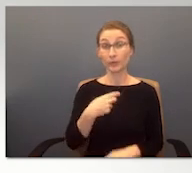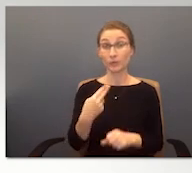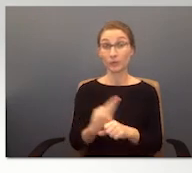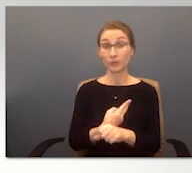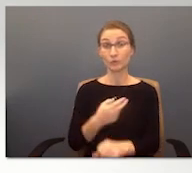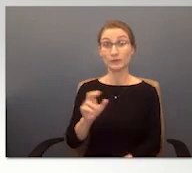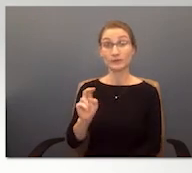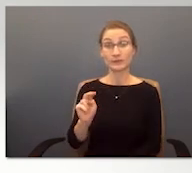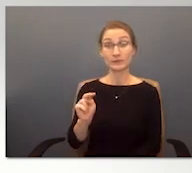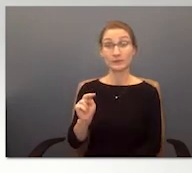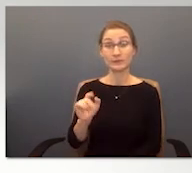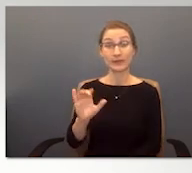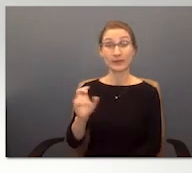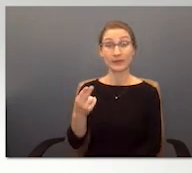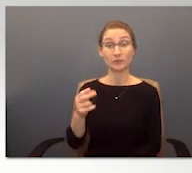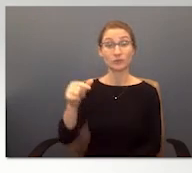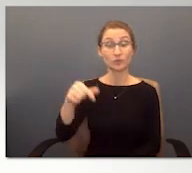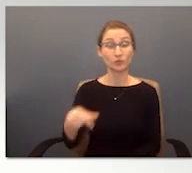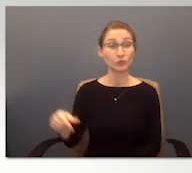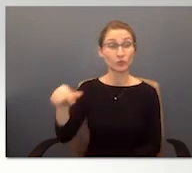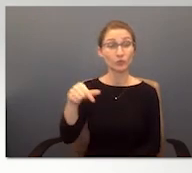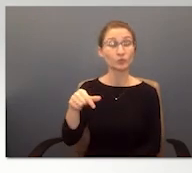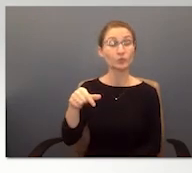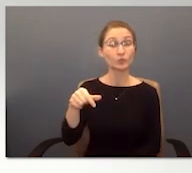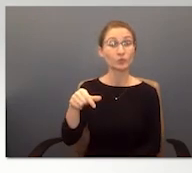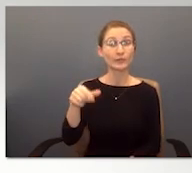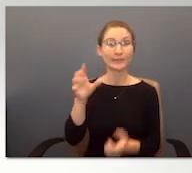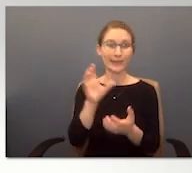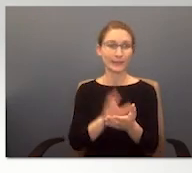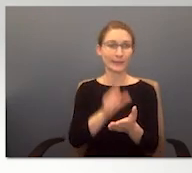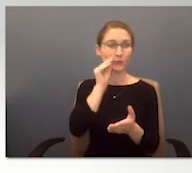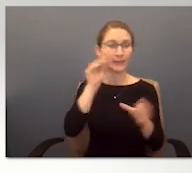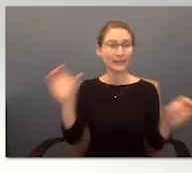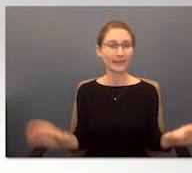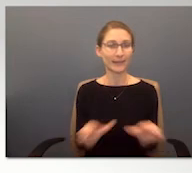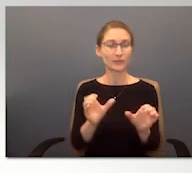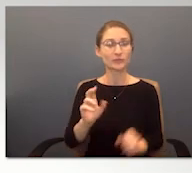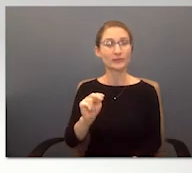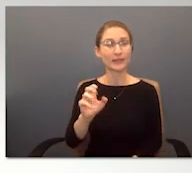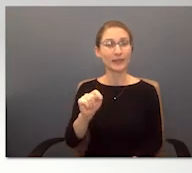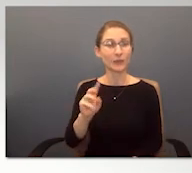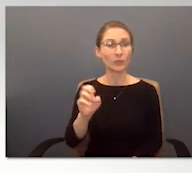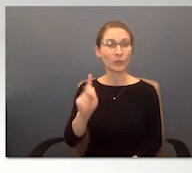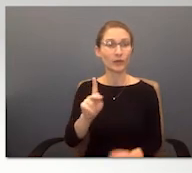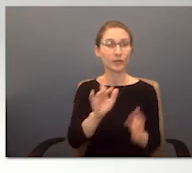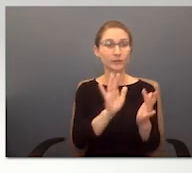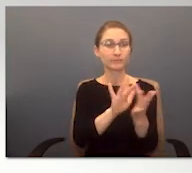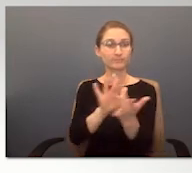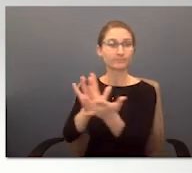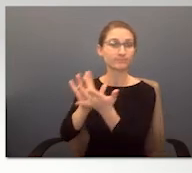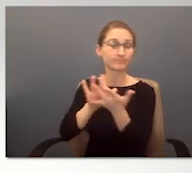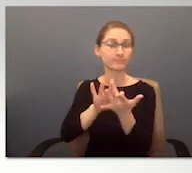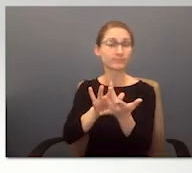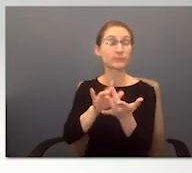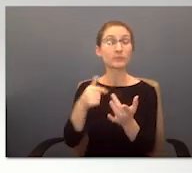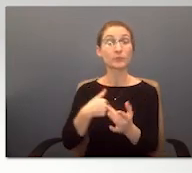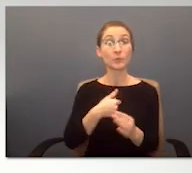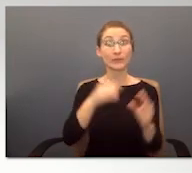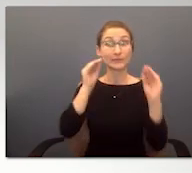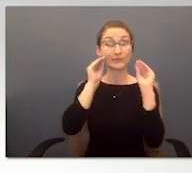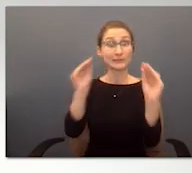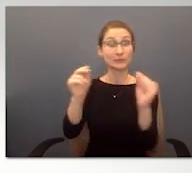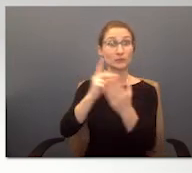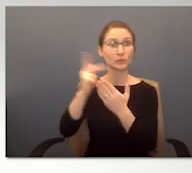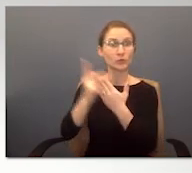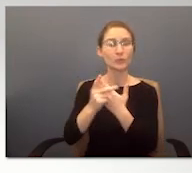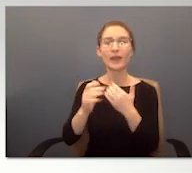the NICHQ that I mentioned before, Learning Action Network. Really, we're teaching these programs how to